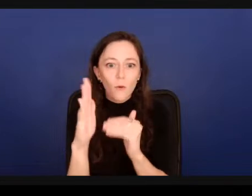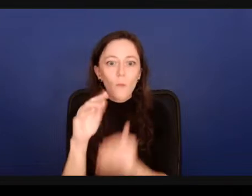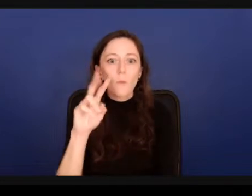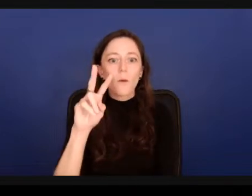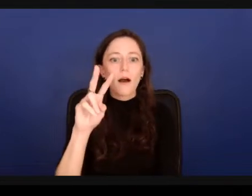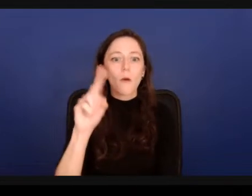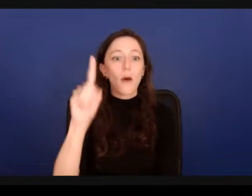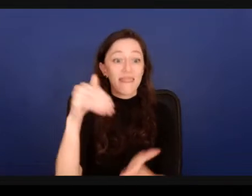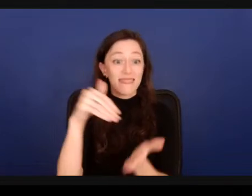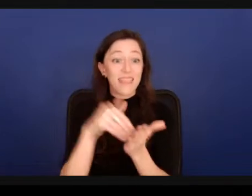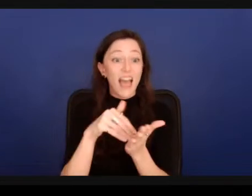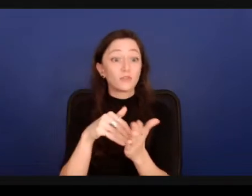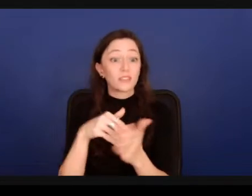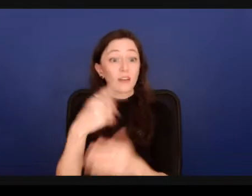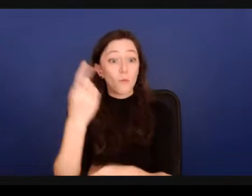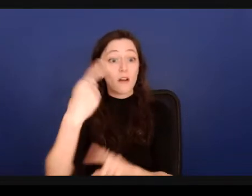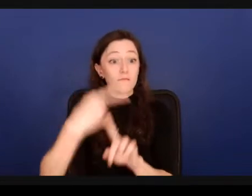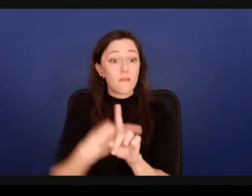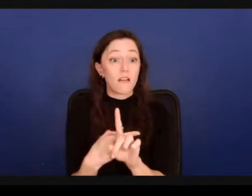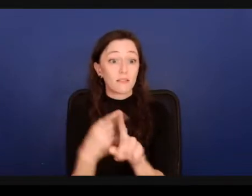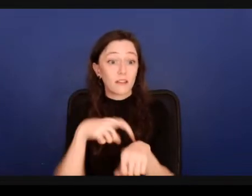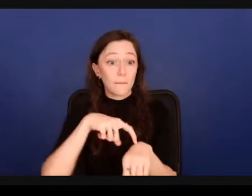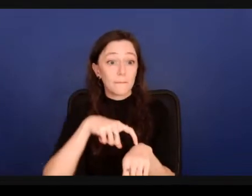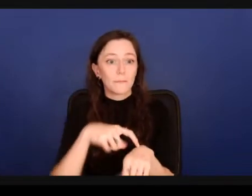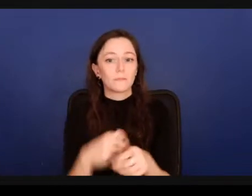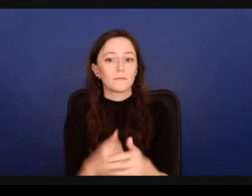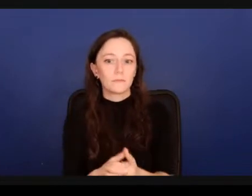2022. No, this should say Mauna Loa.